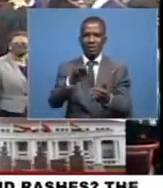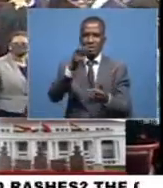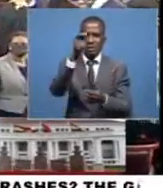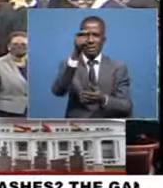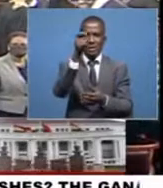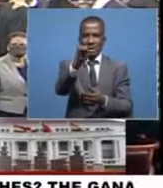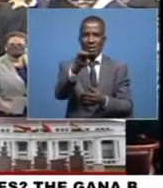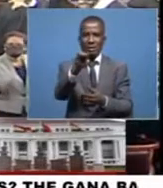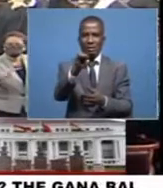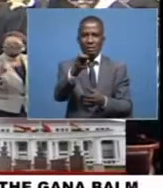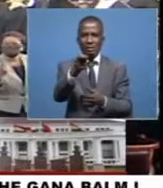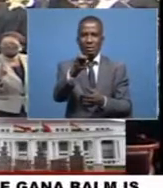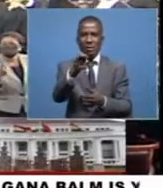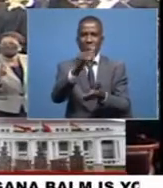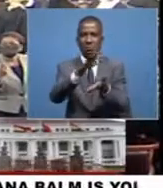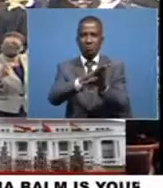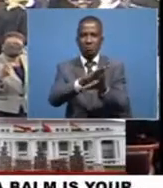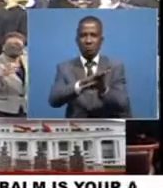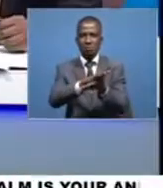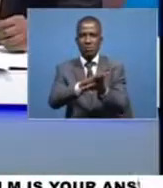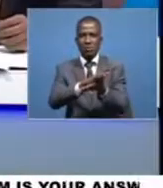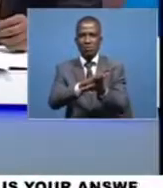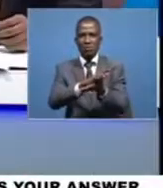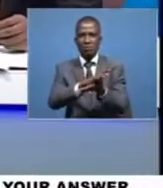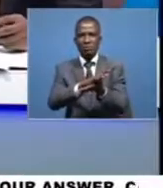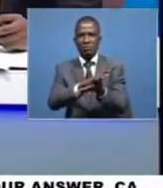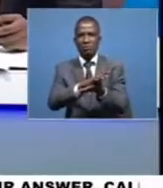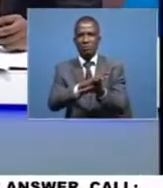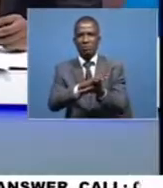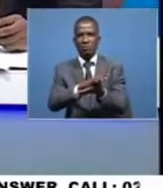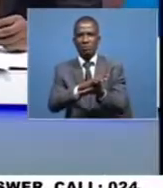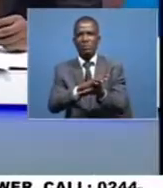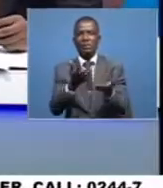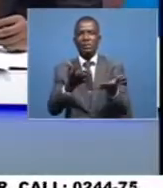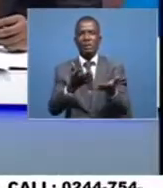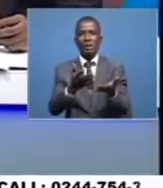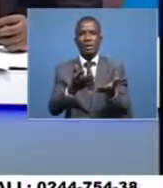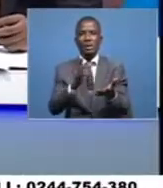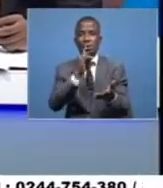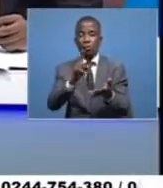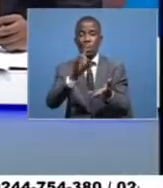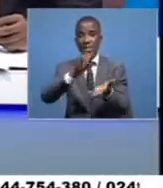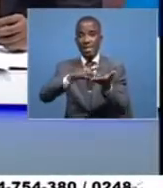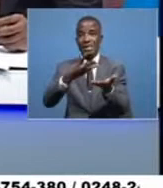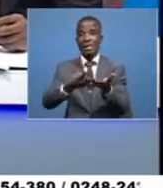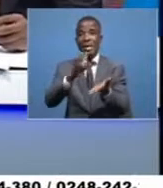the petitioners, is it also in evidence? Is that evidence?